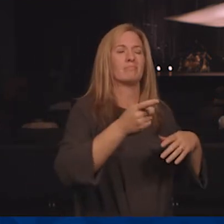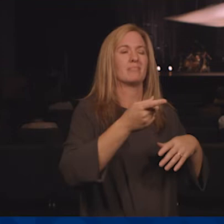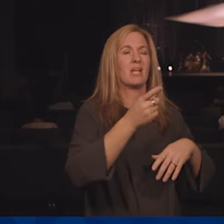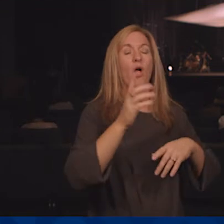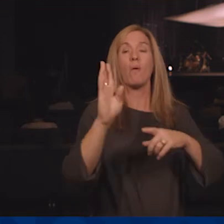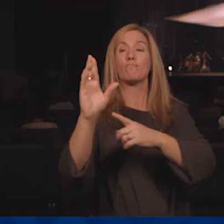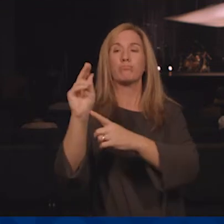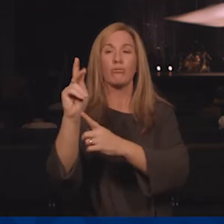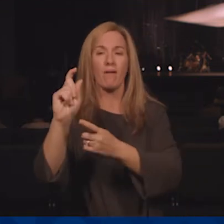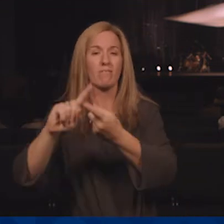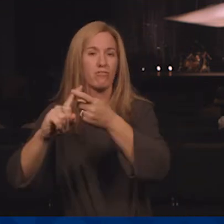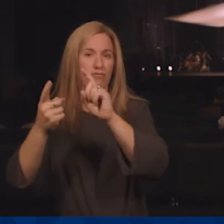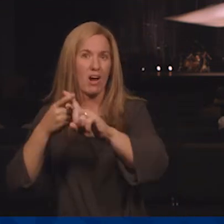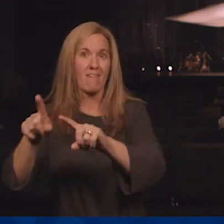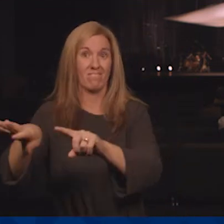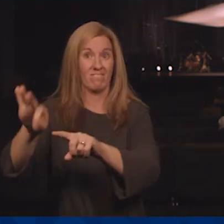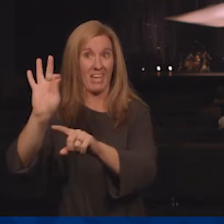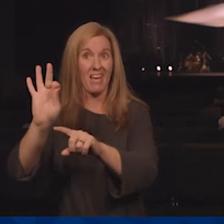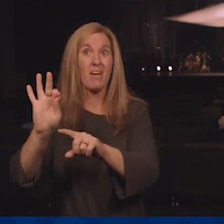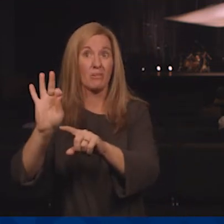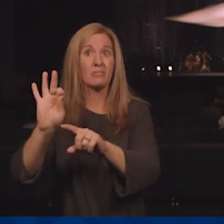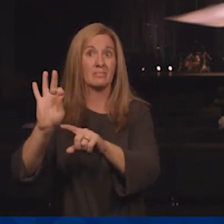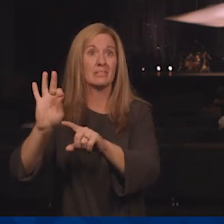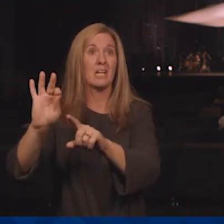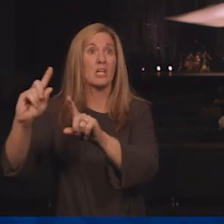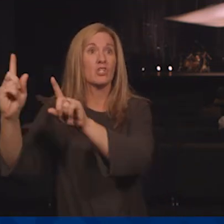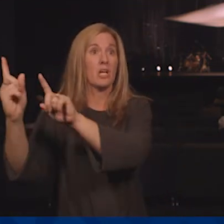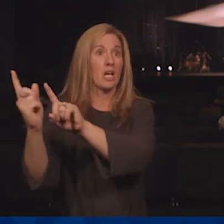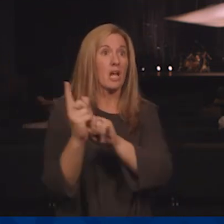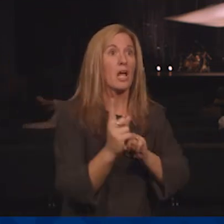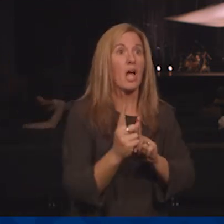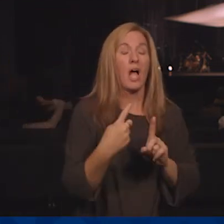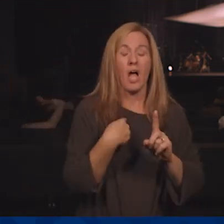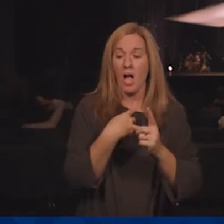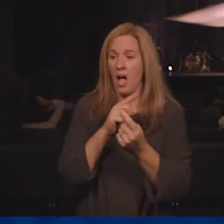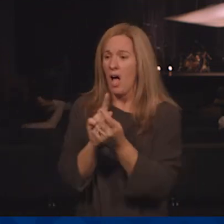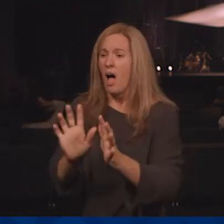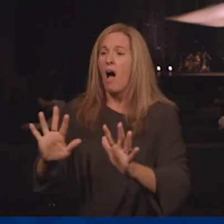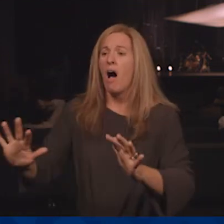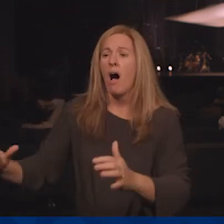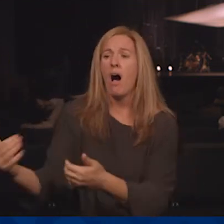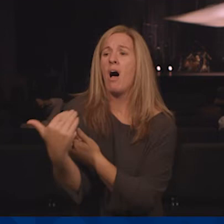I threw my arms around her. I kissed her. Here's the thing. She didn't know she was lost.